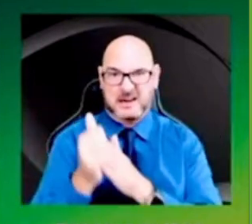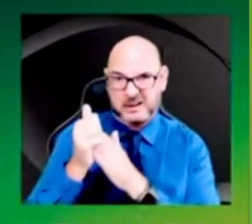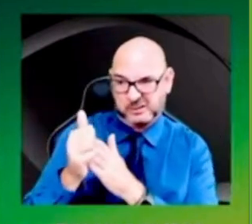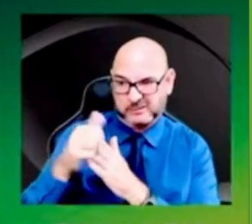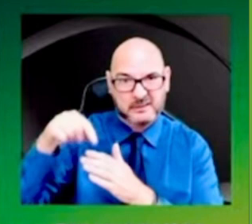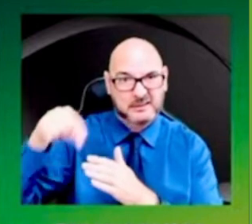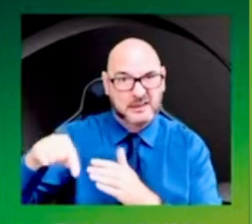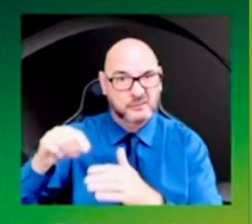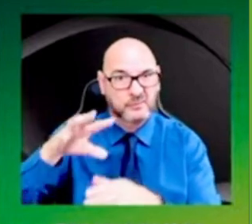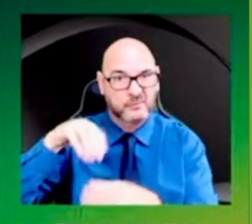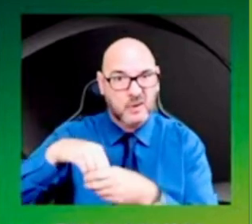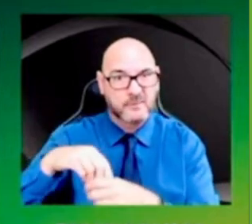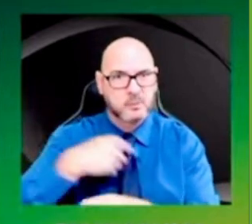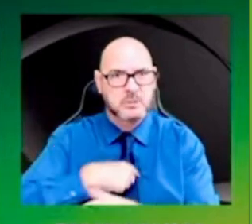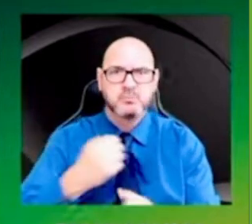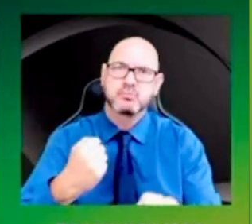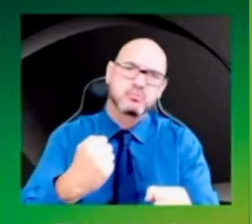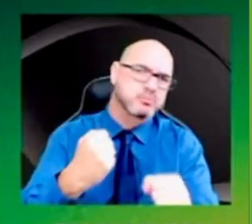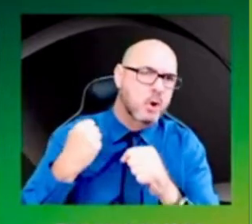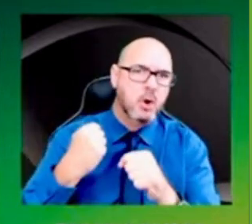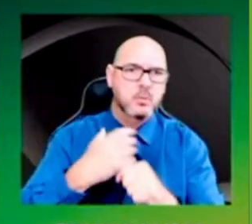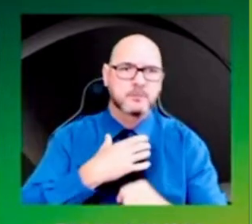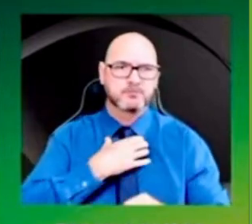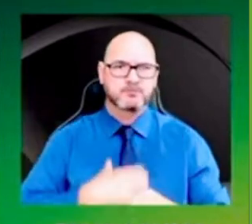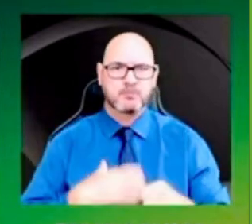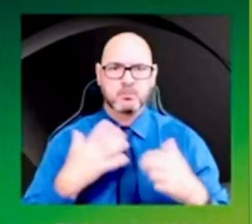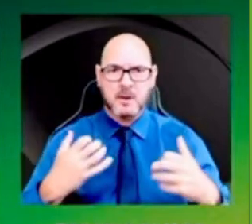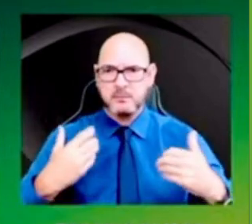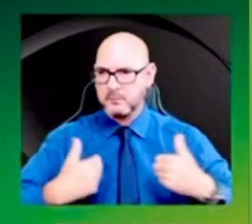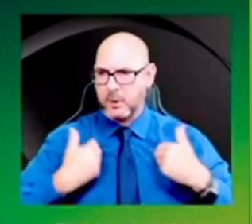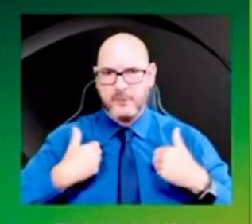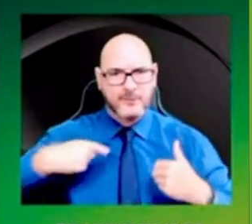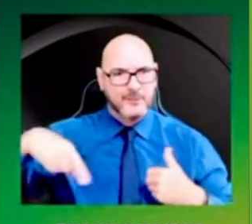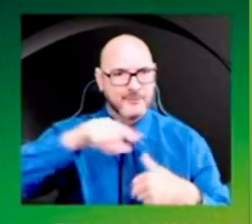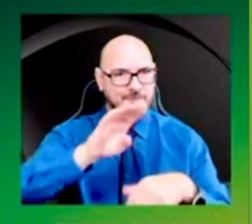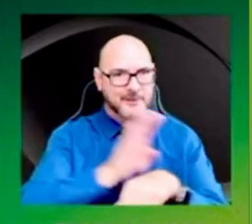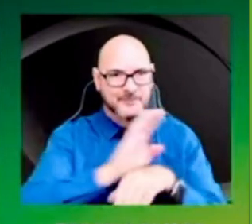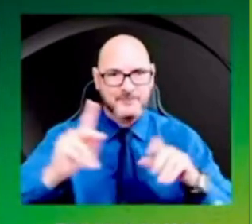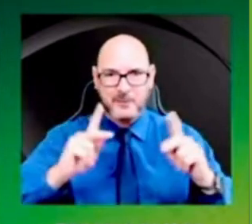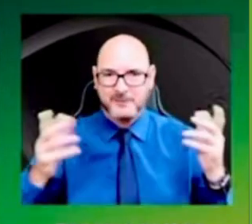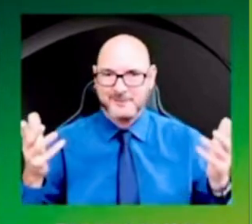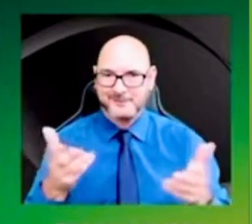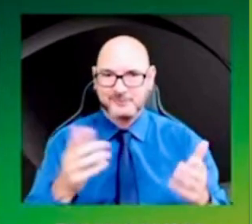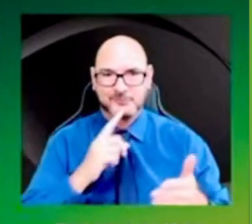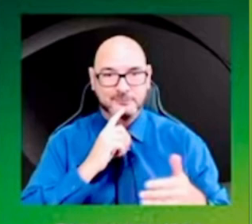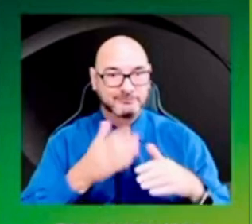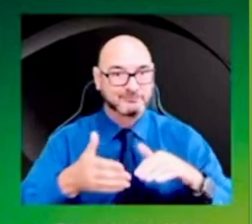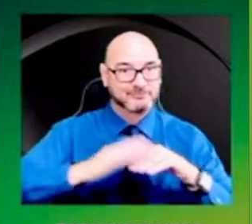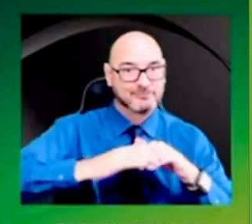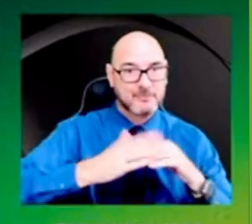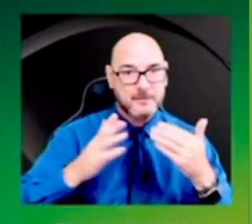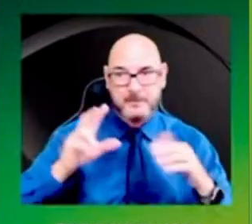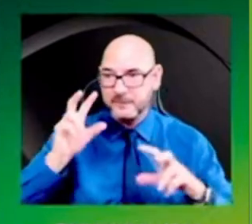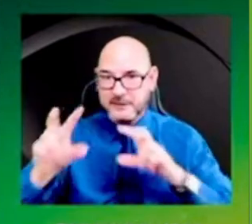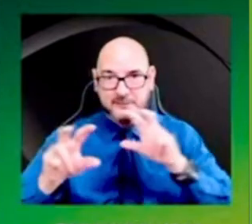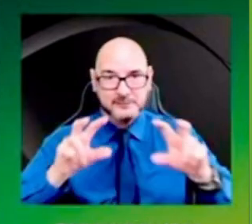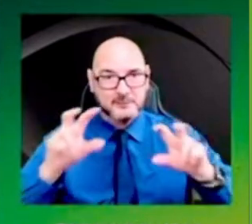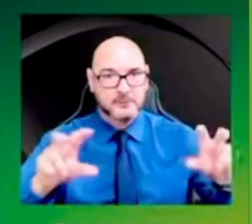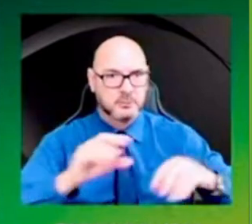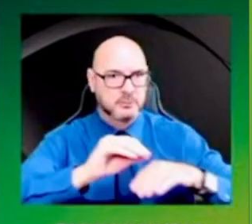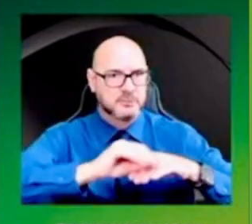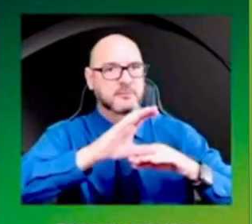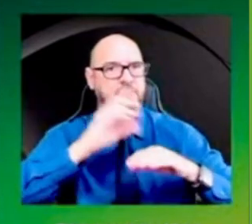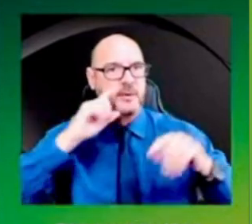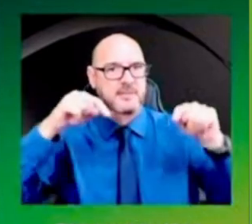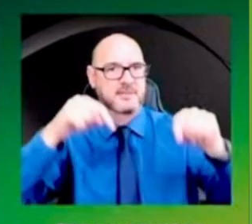from young entrepreneurs on this continent, to increase investments on this continent.